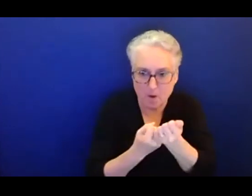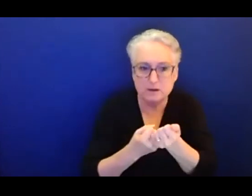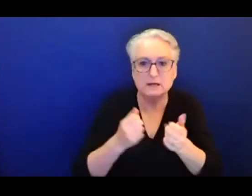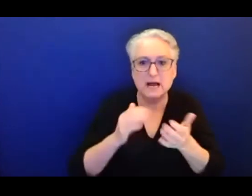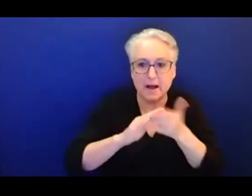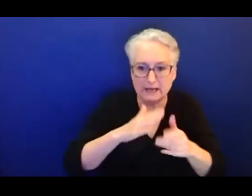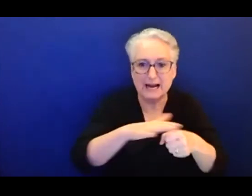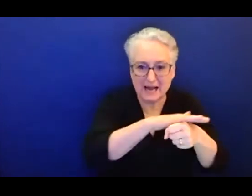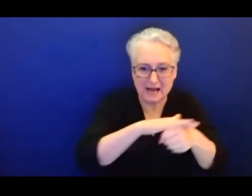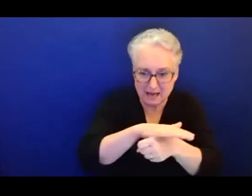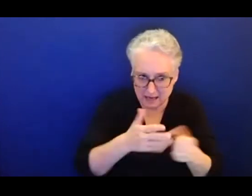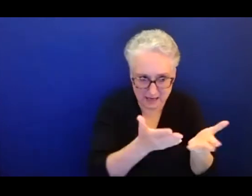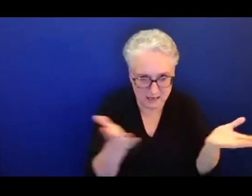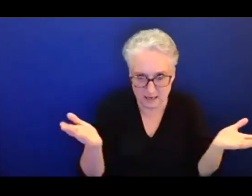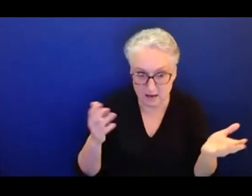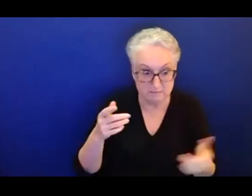panel